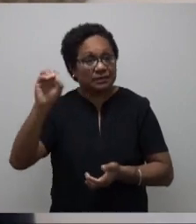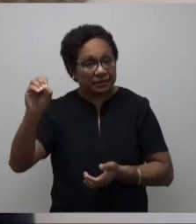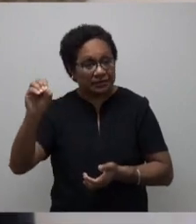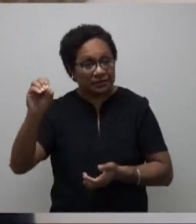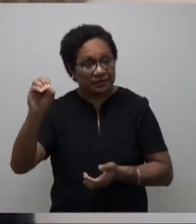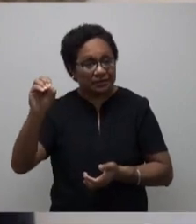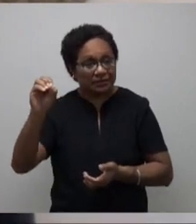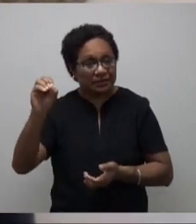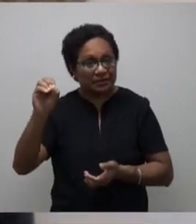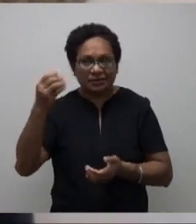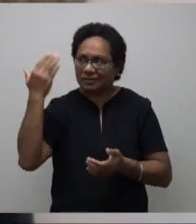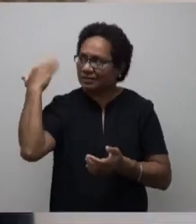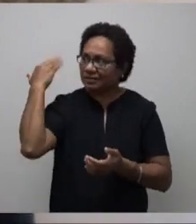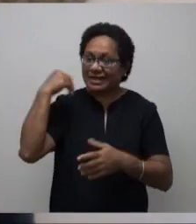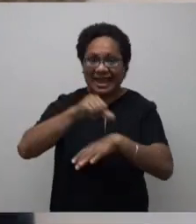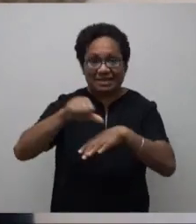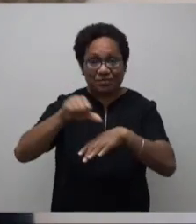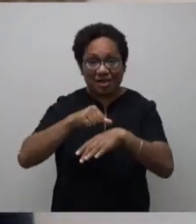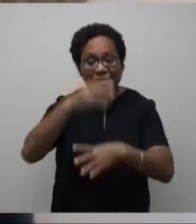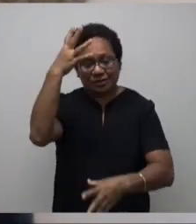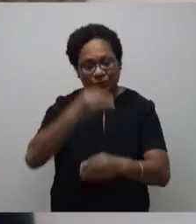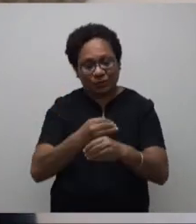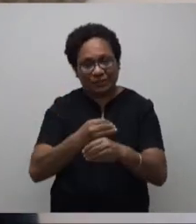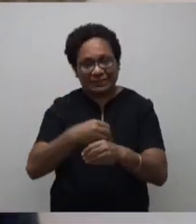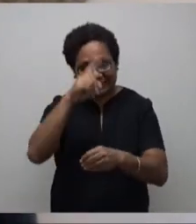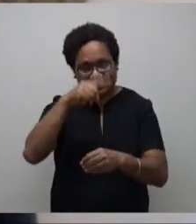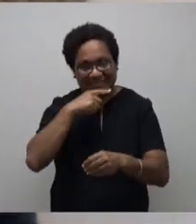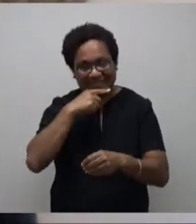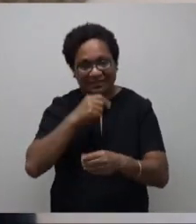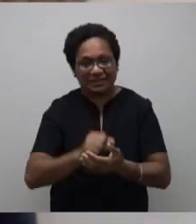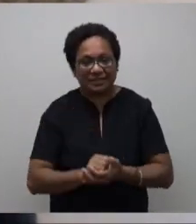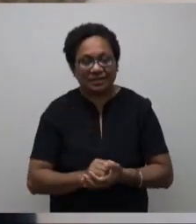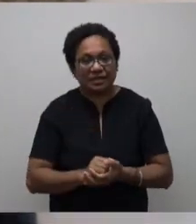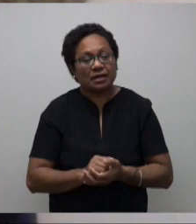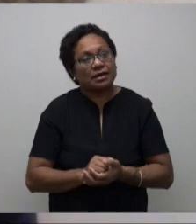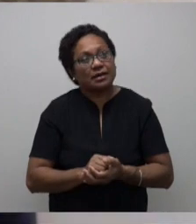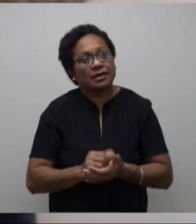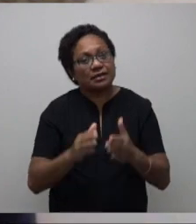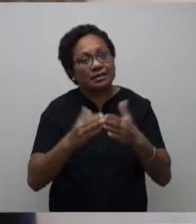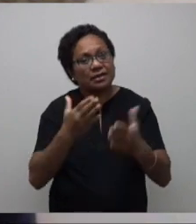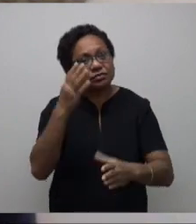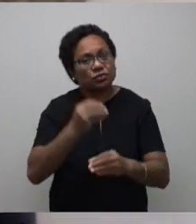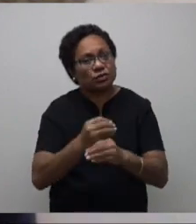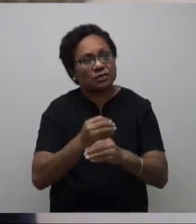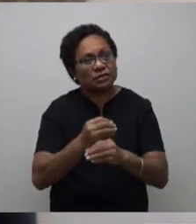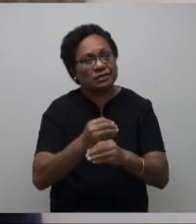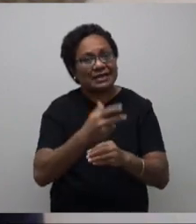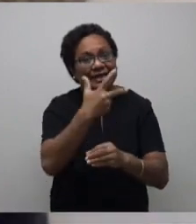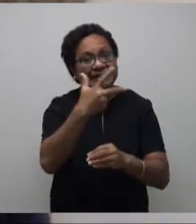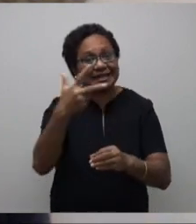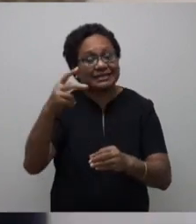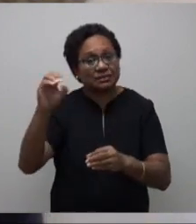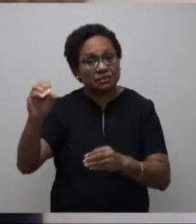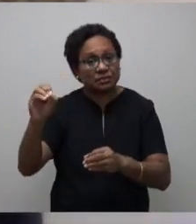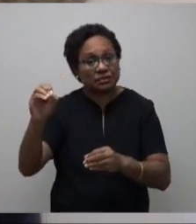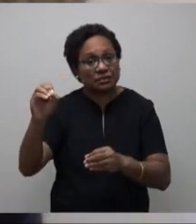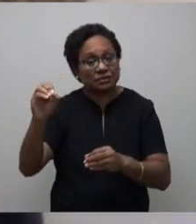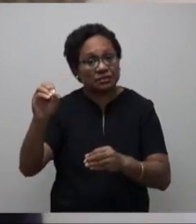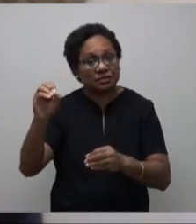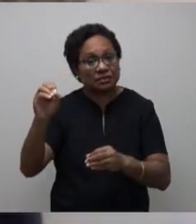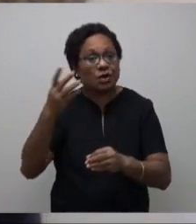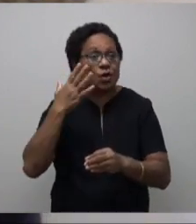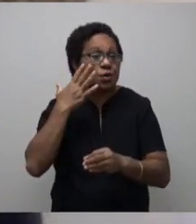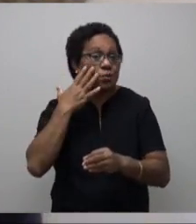current outbreak that started in April of this year, and we've recorded a total of 880 cases in Fiji since the